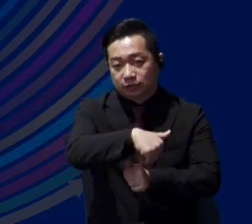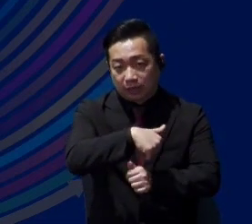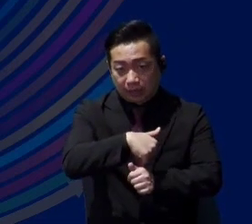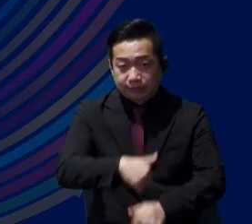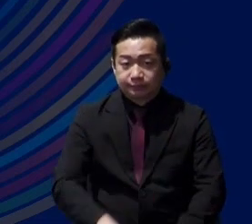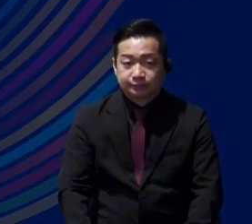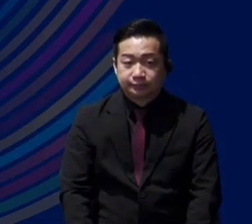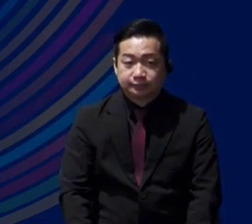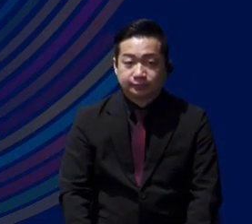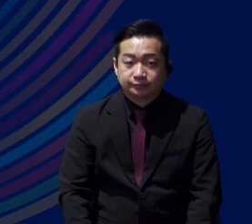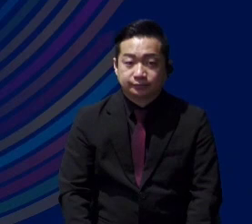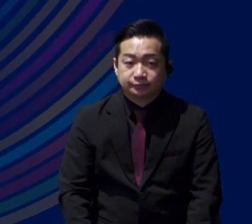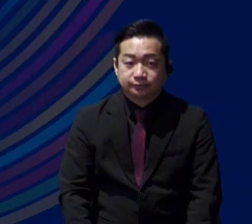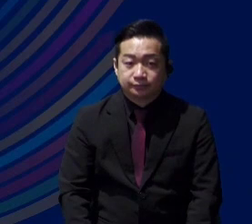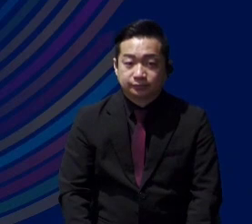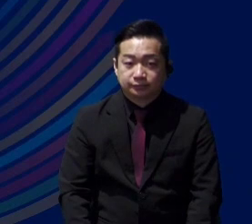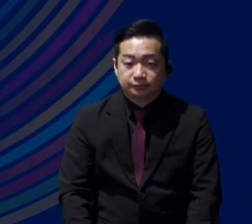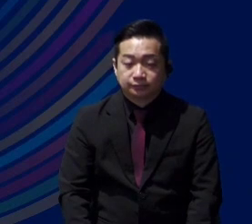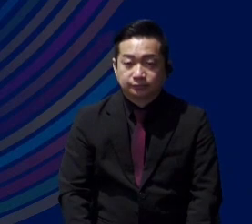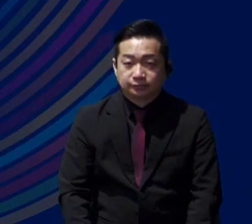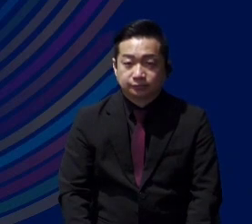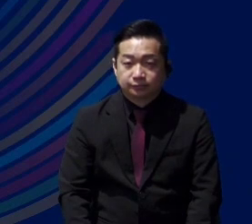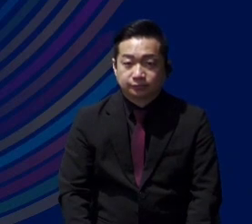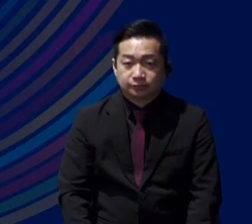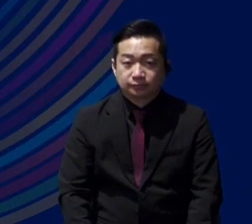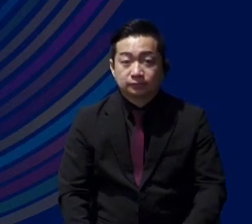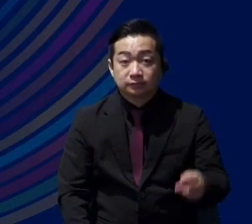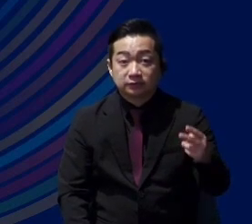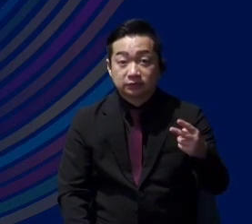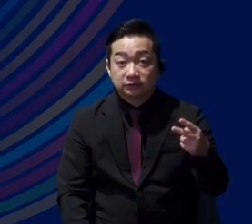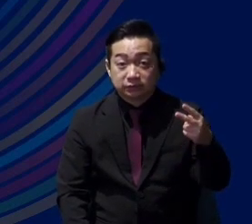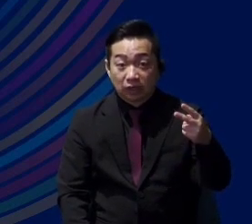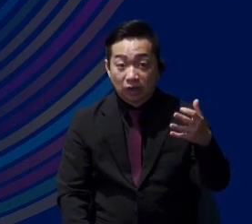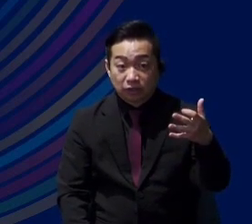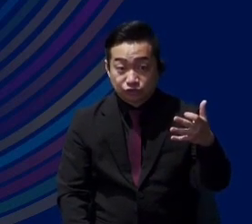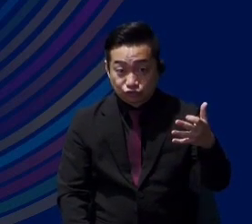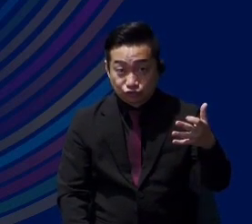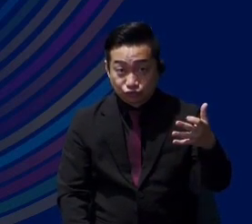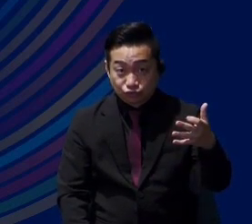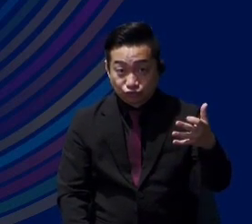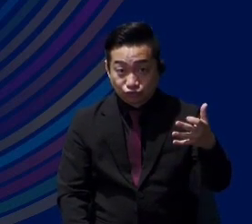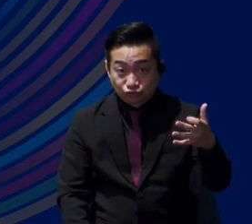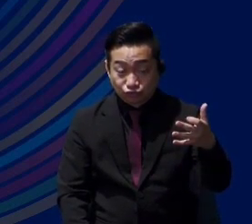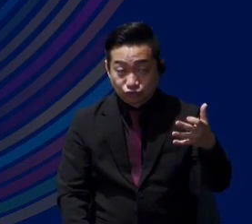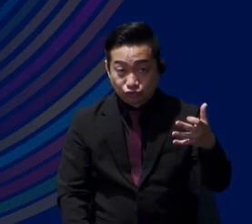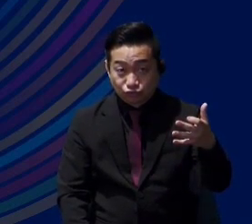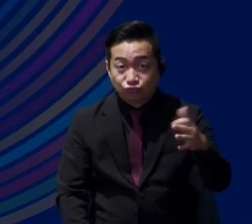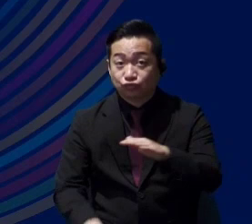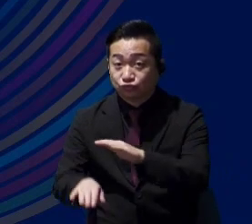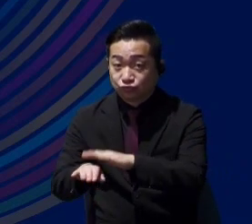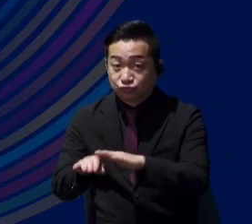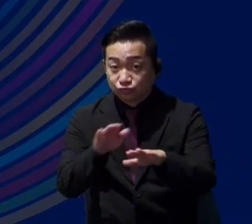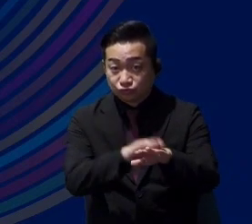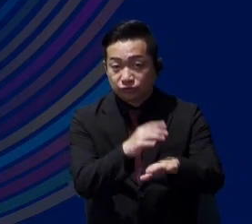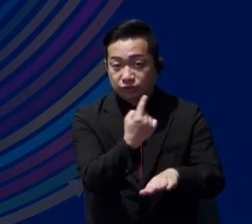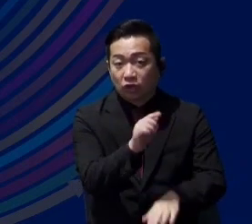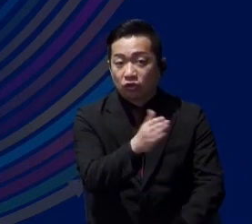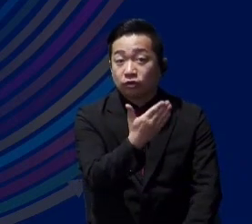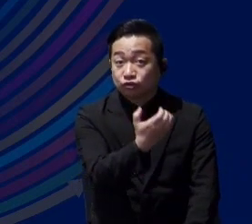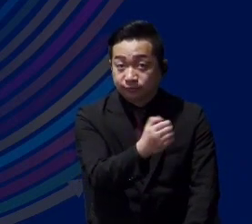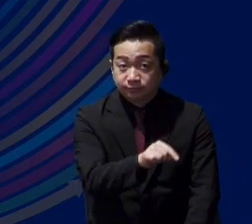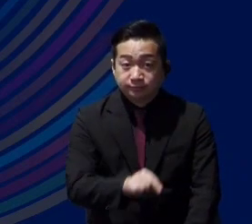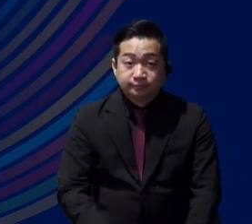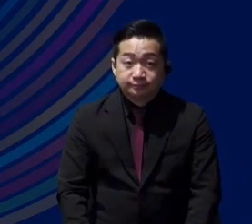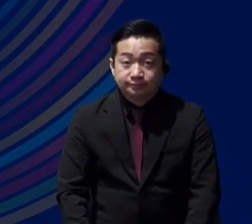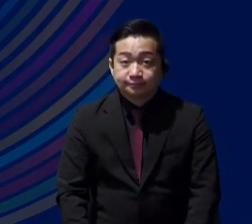This is in 1990. This is in 2019. Your top risk